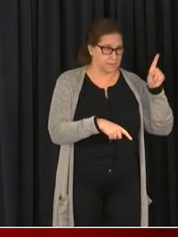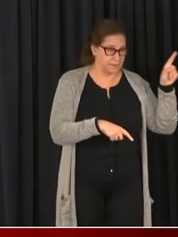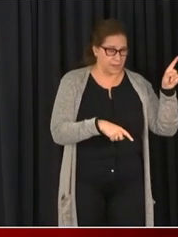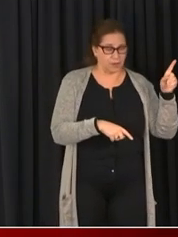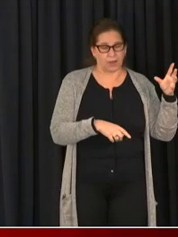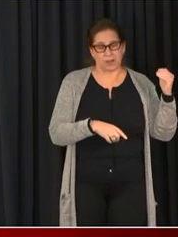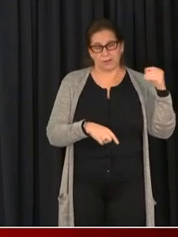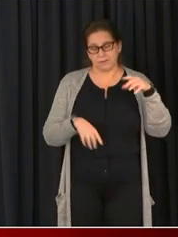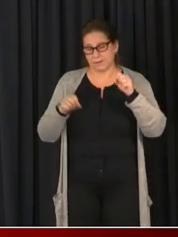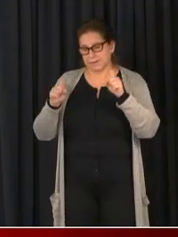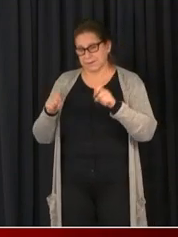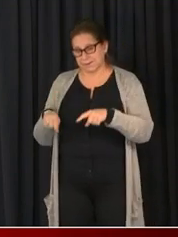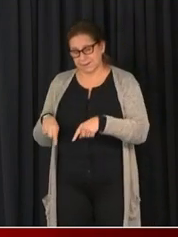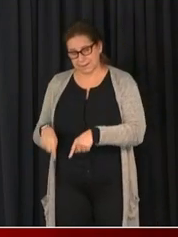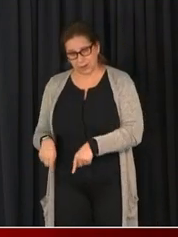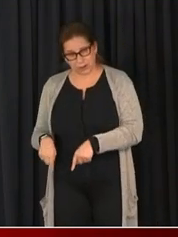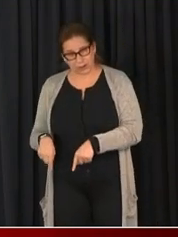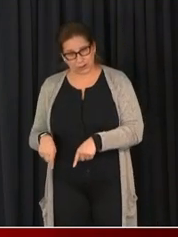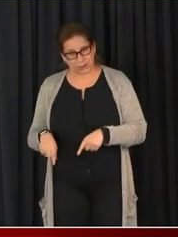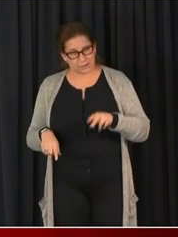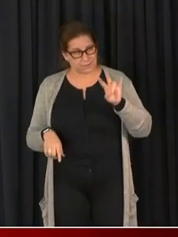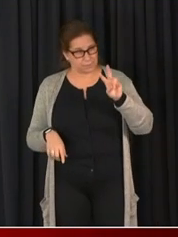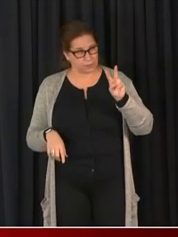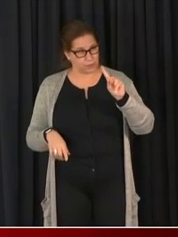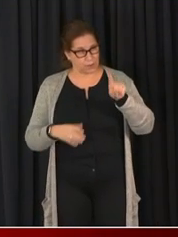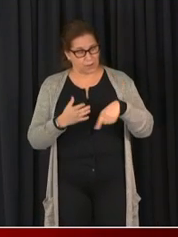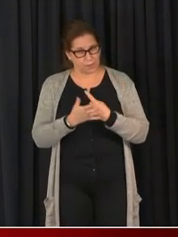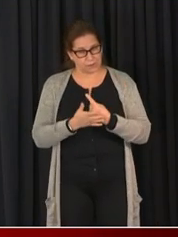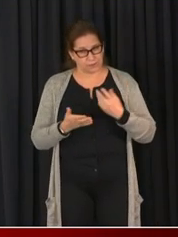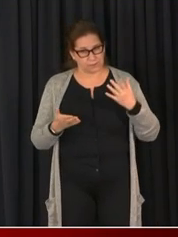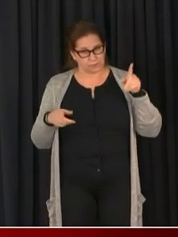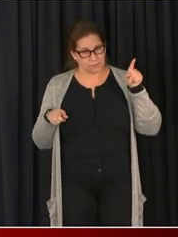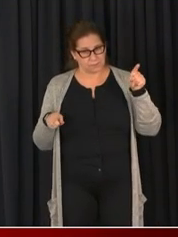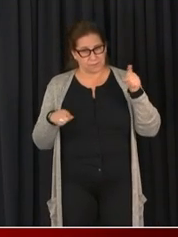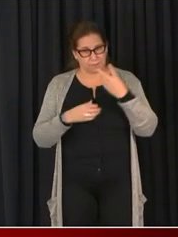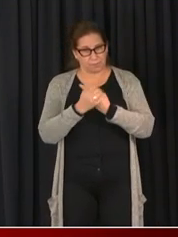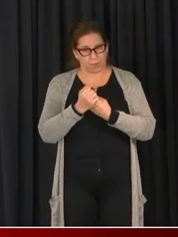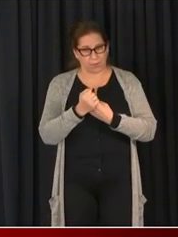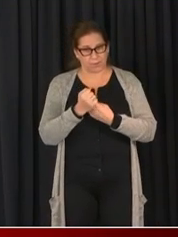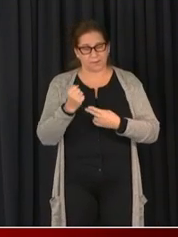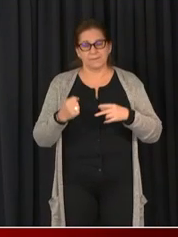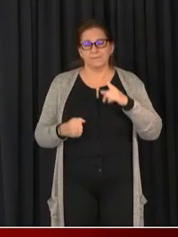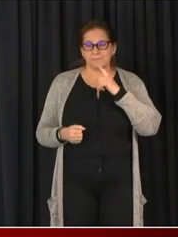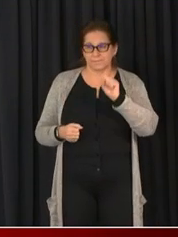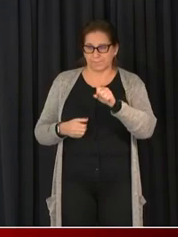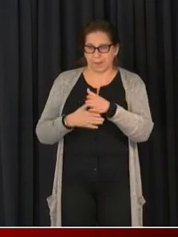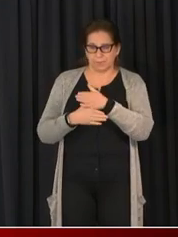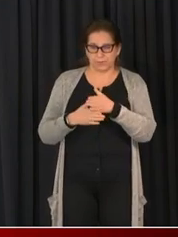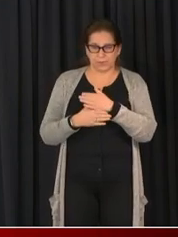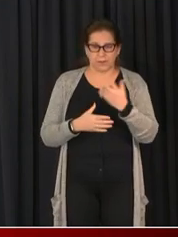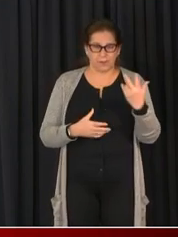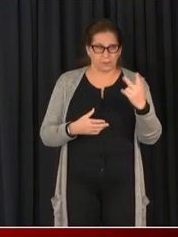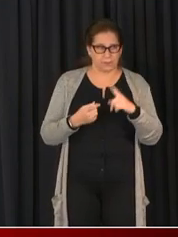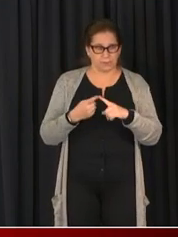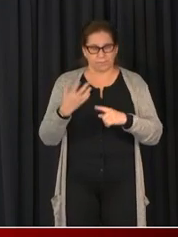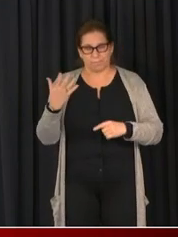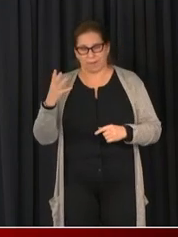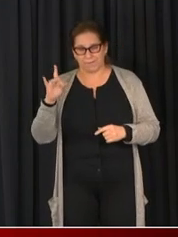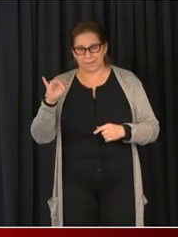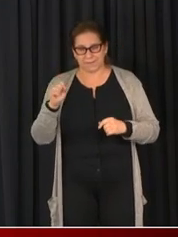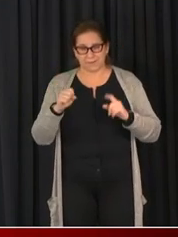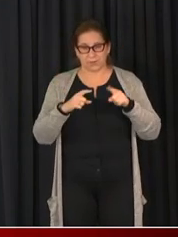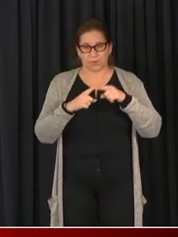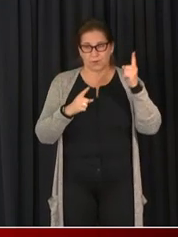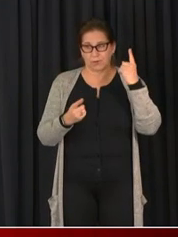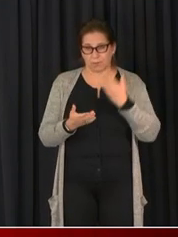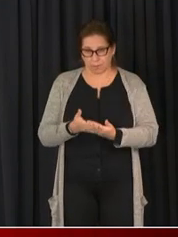state and then again within 72 hours of arrival? Between 3 and 5 days once they get here. You want them to test before